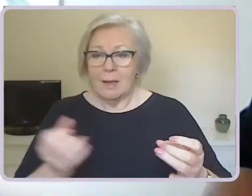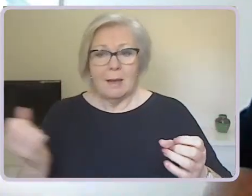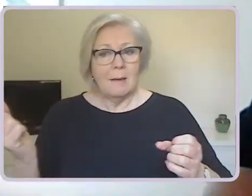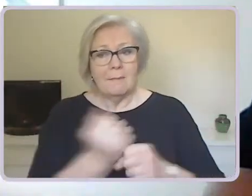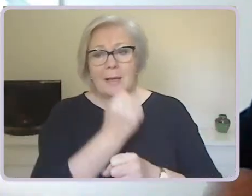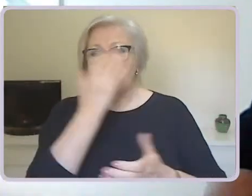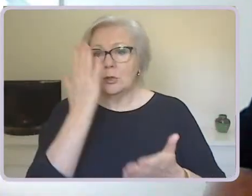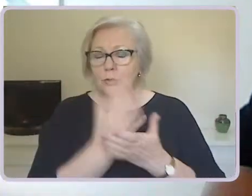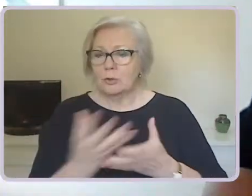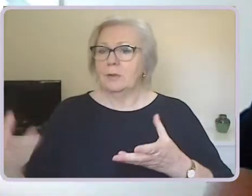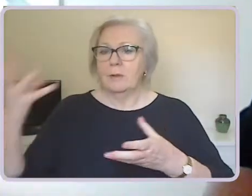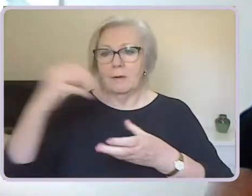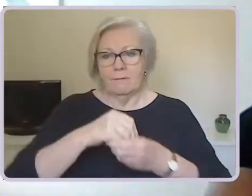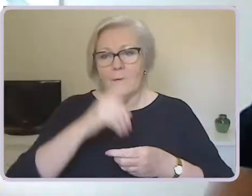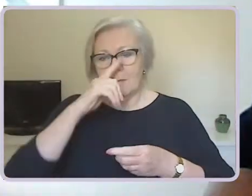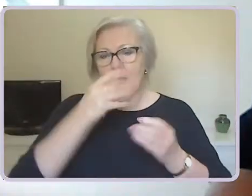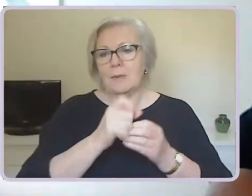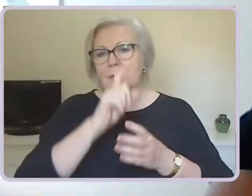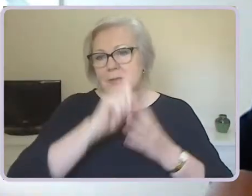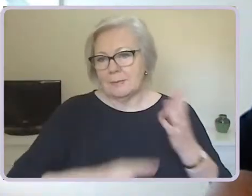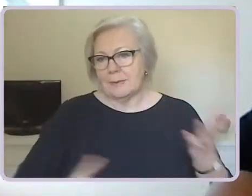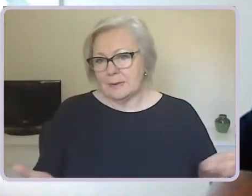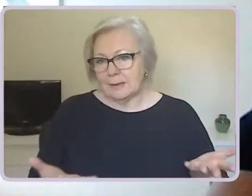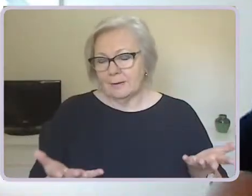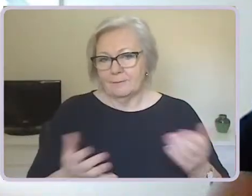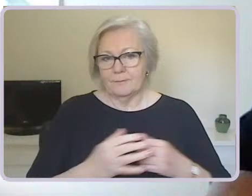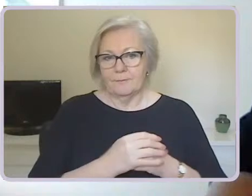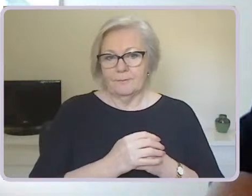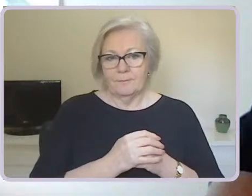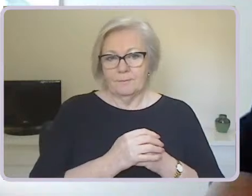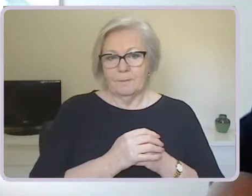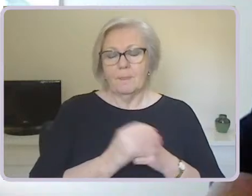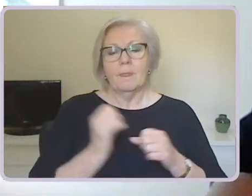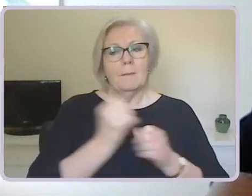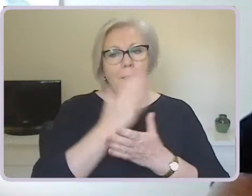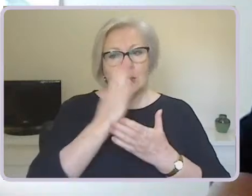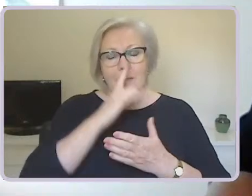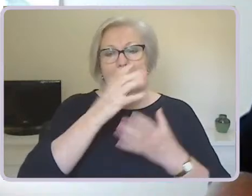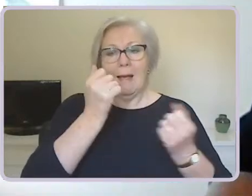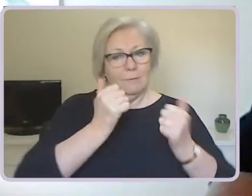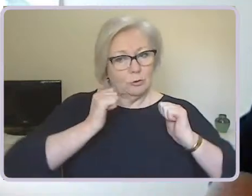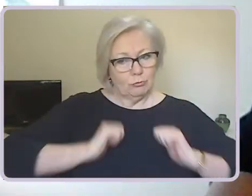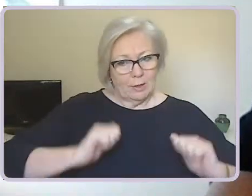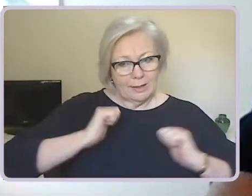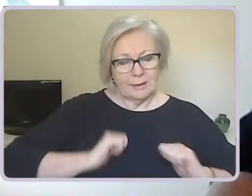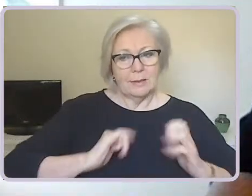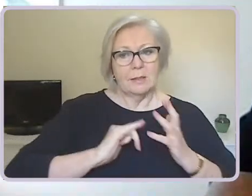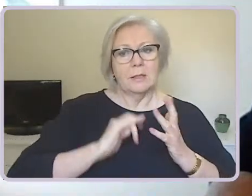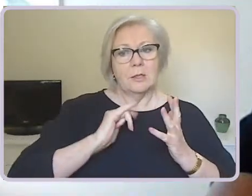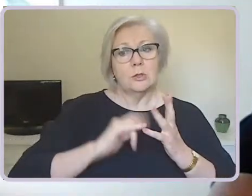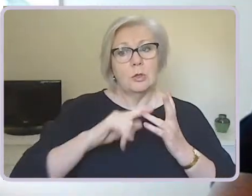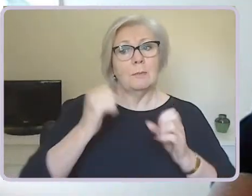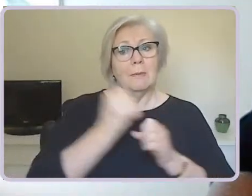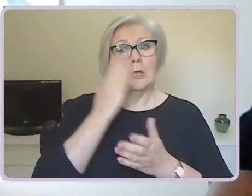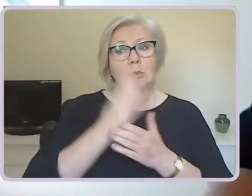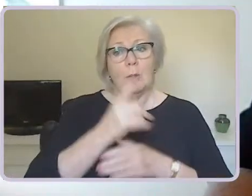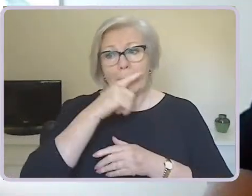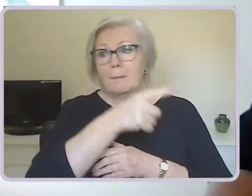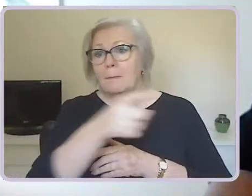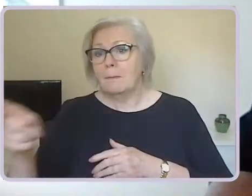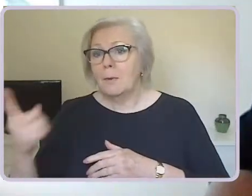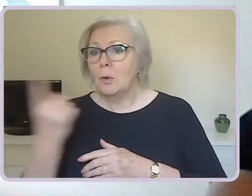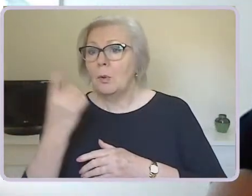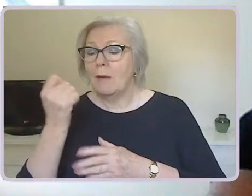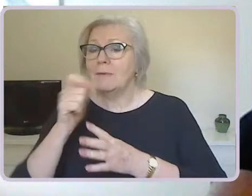and recovery, what has to change to ensure the rights of people with disability are embedded in a meaningful way